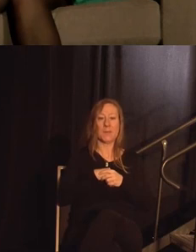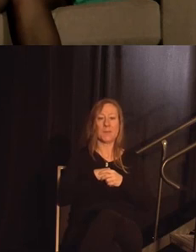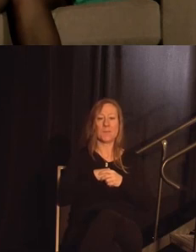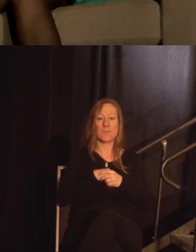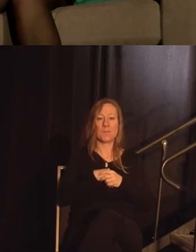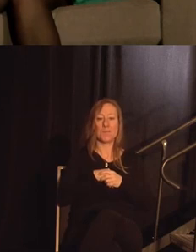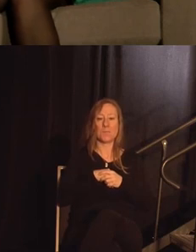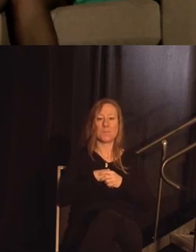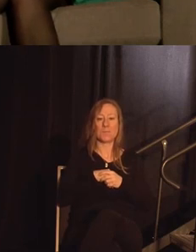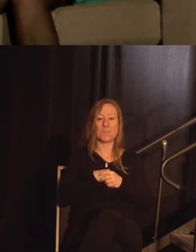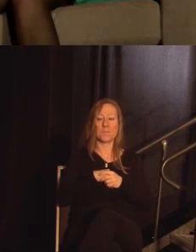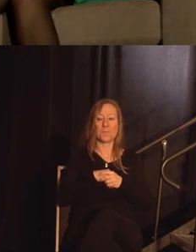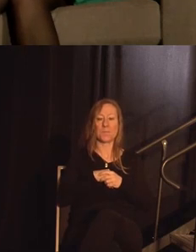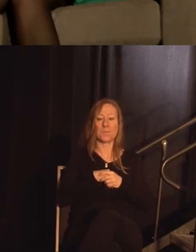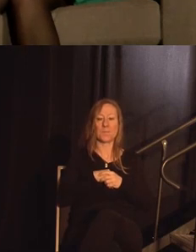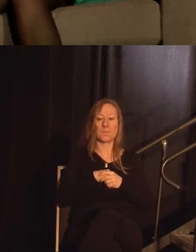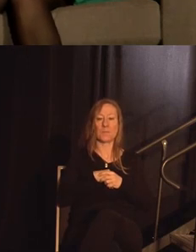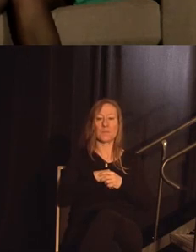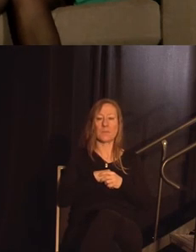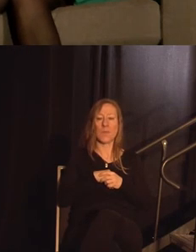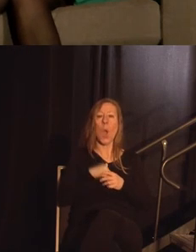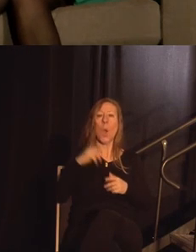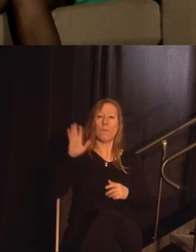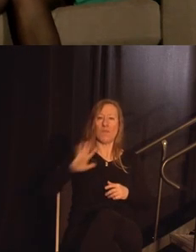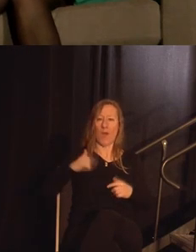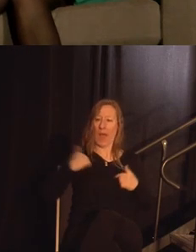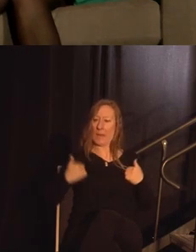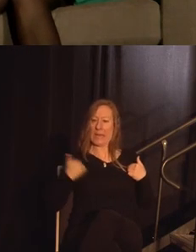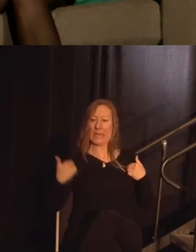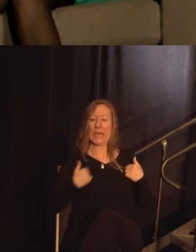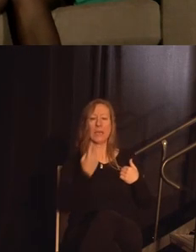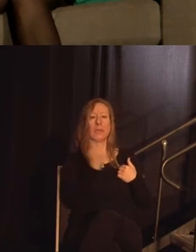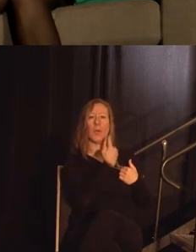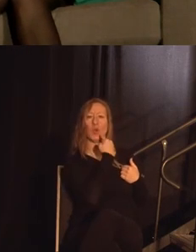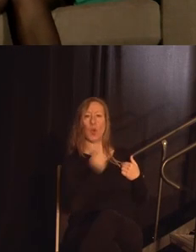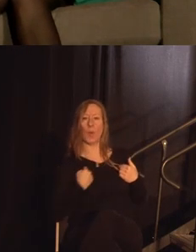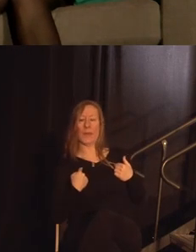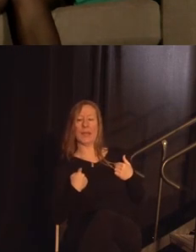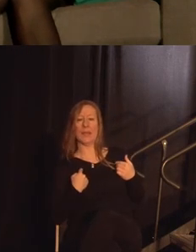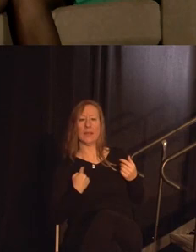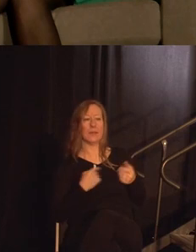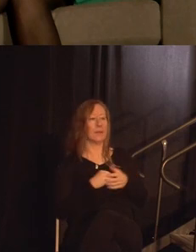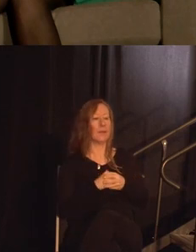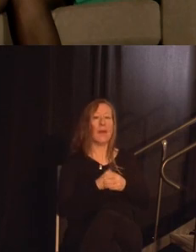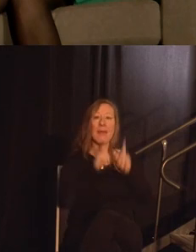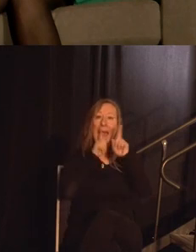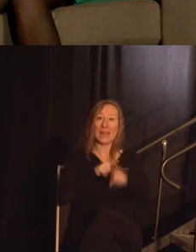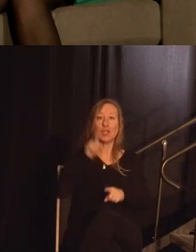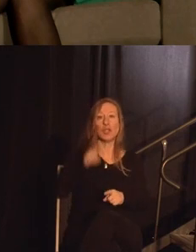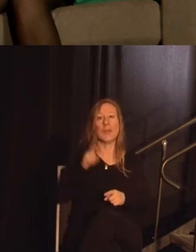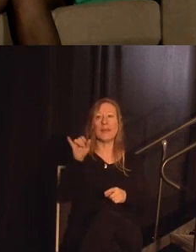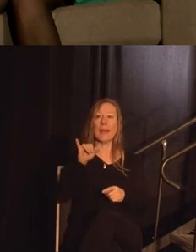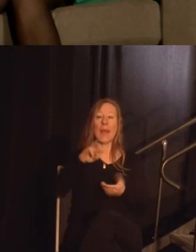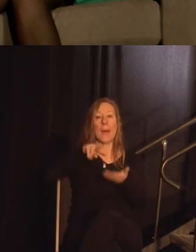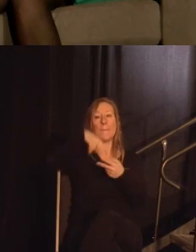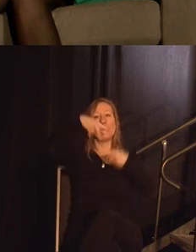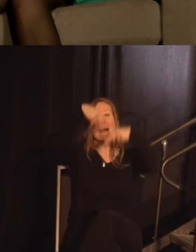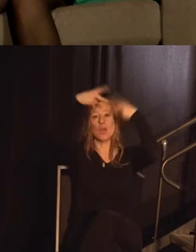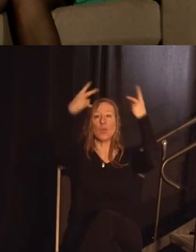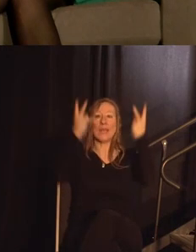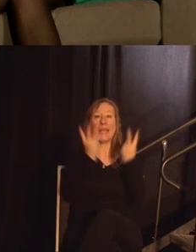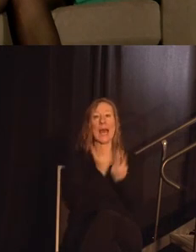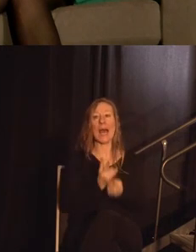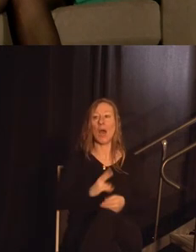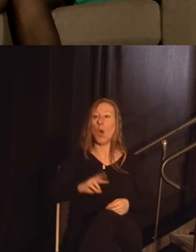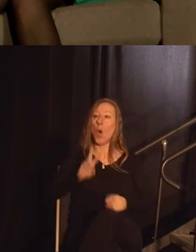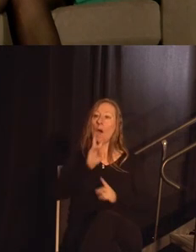There's a time, I'm told, when I was very small that I had a ready response. The answer was ballerina. Or for a minute, veterinarian,